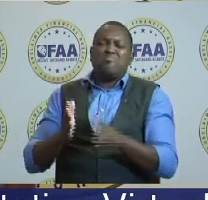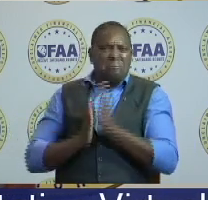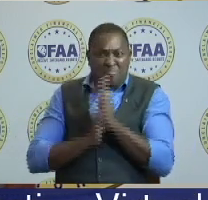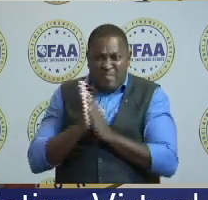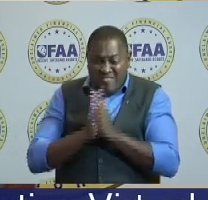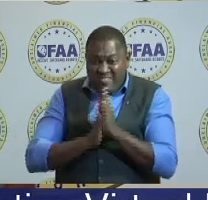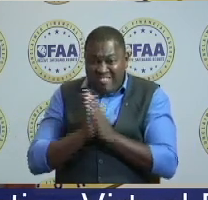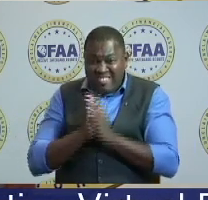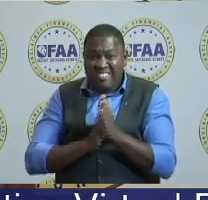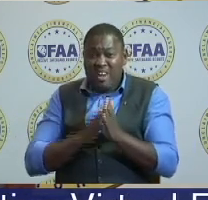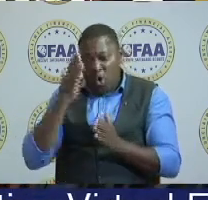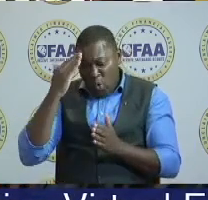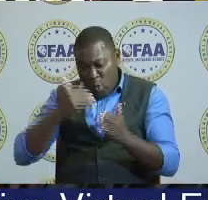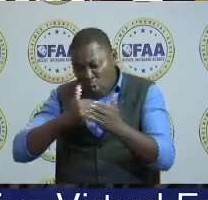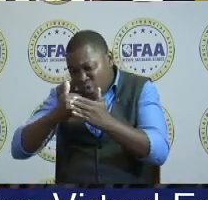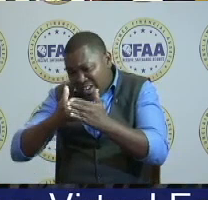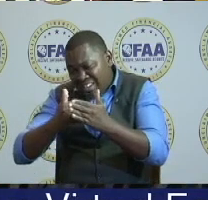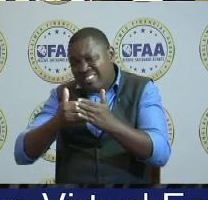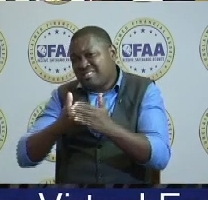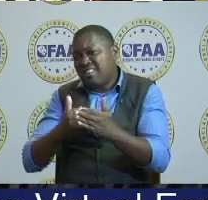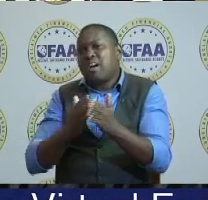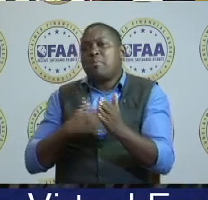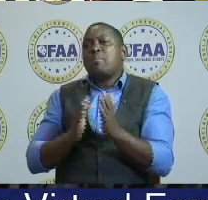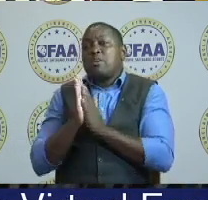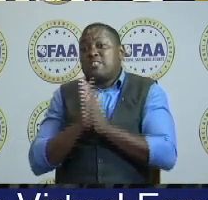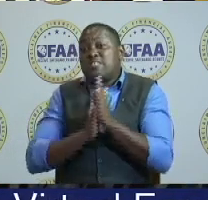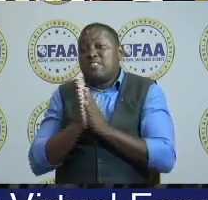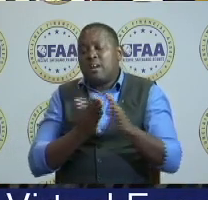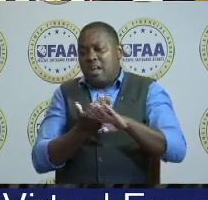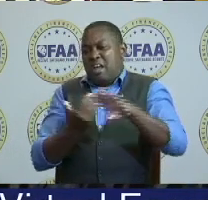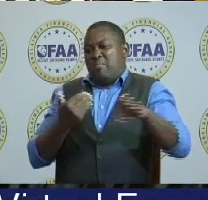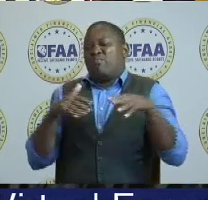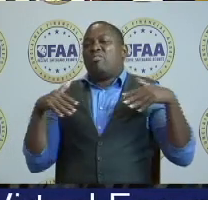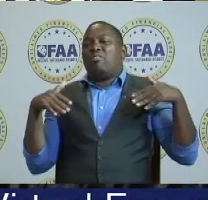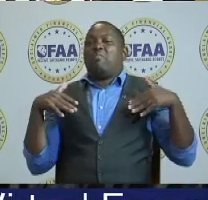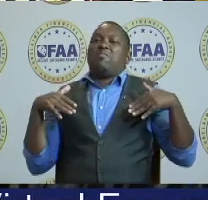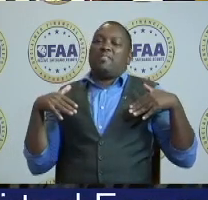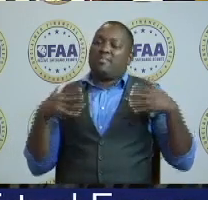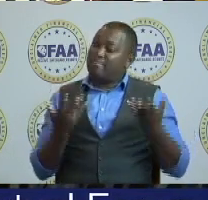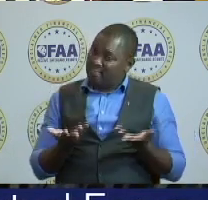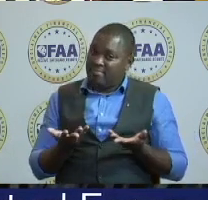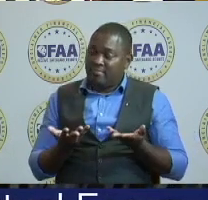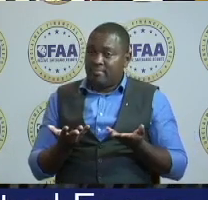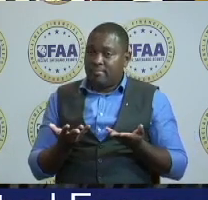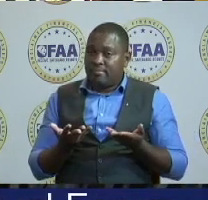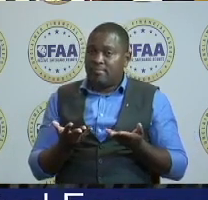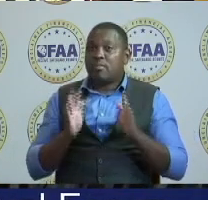think we also need to take responsibilities, our own responsibility as holders in, you know, owning this process. I